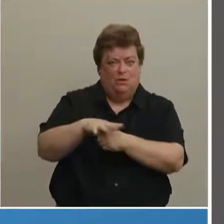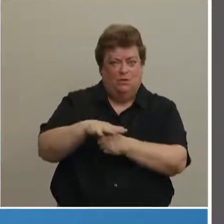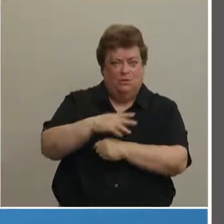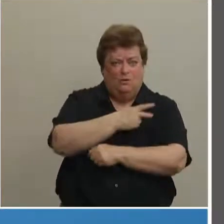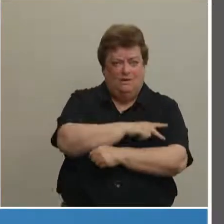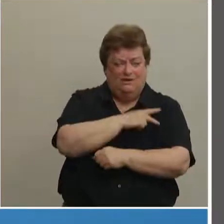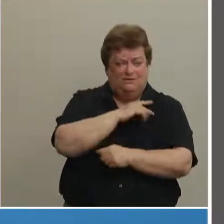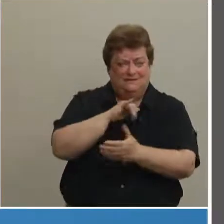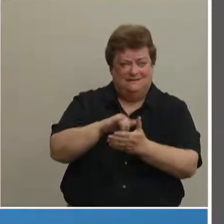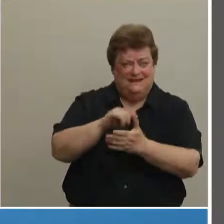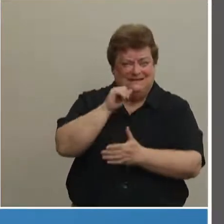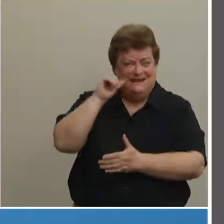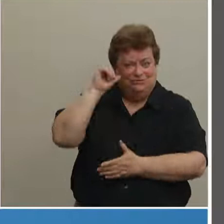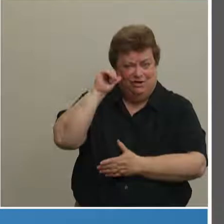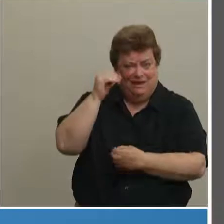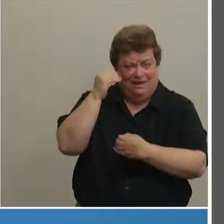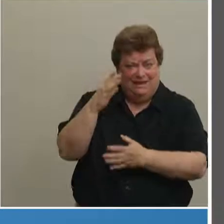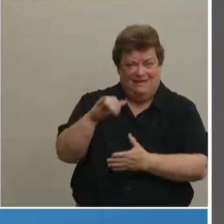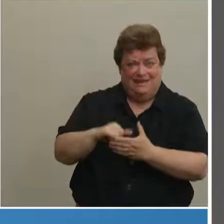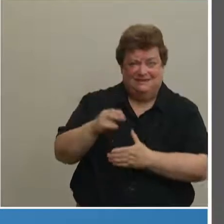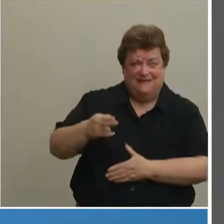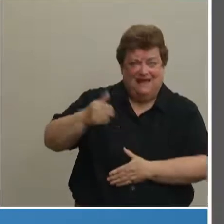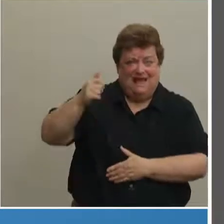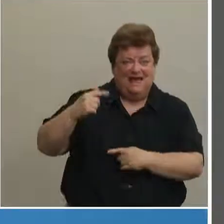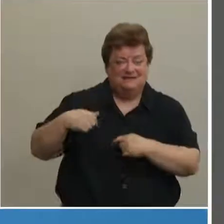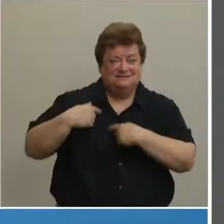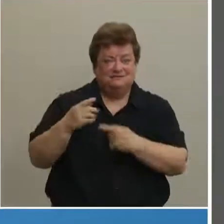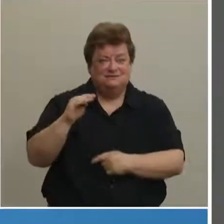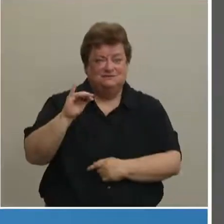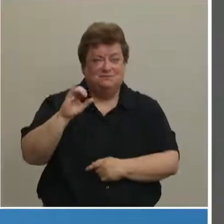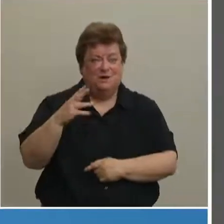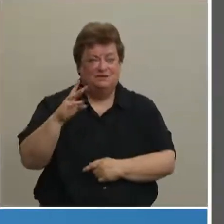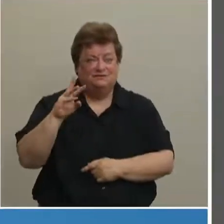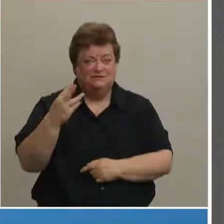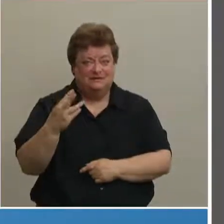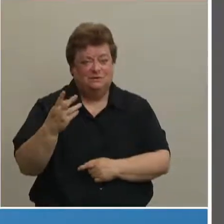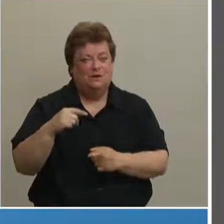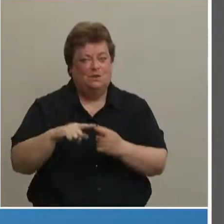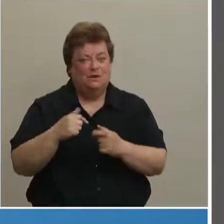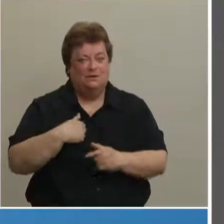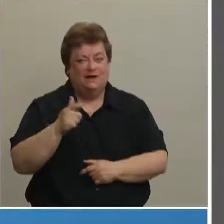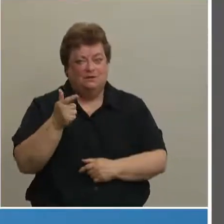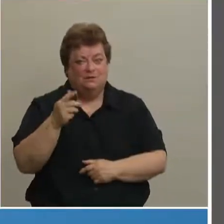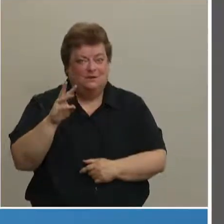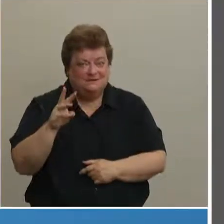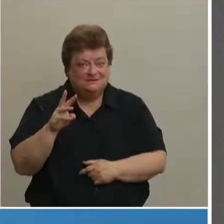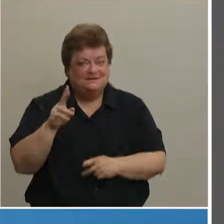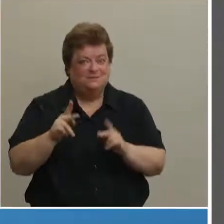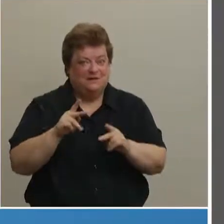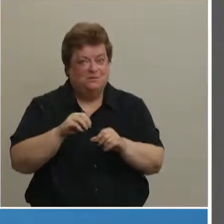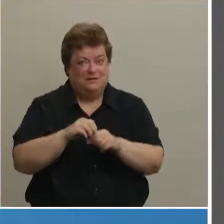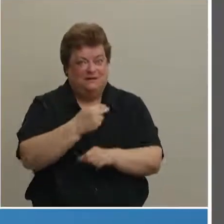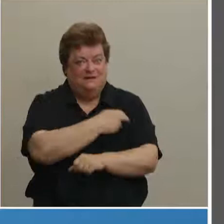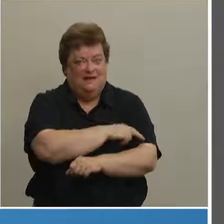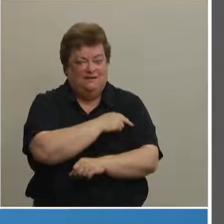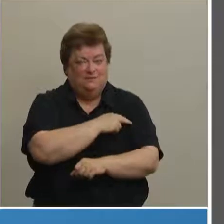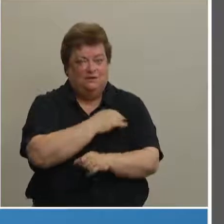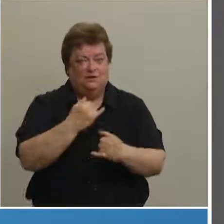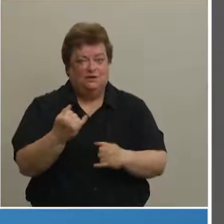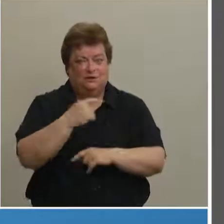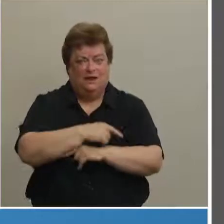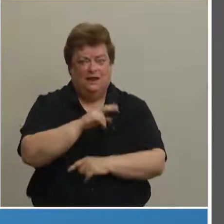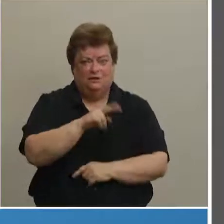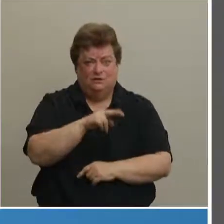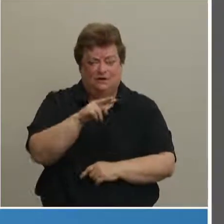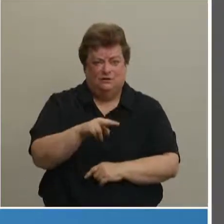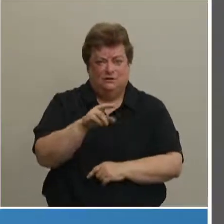reported yesterday was the highest since March 6th, when 26 local residents were hospitalized. Today,